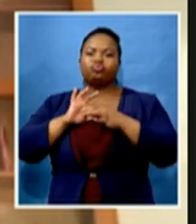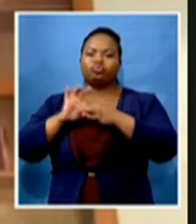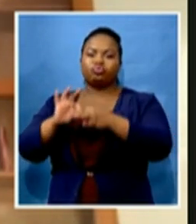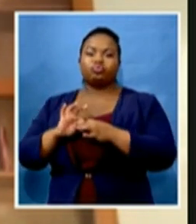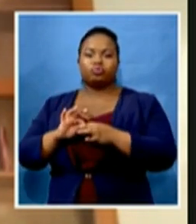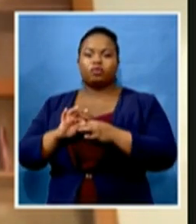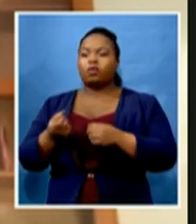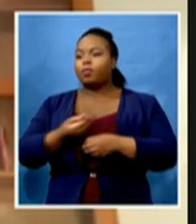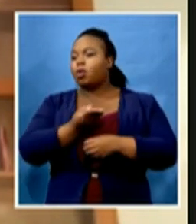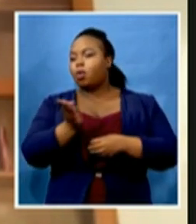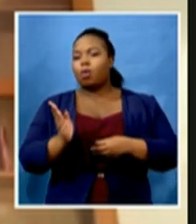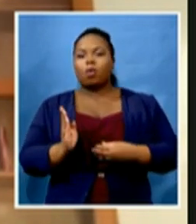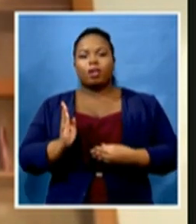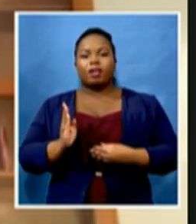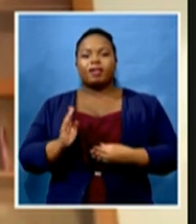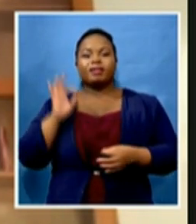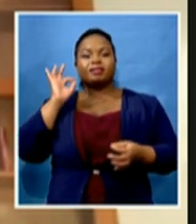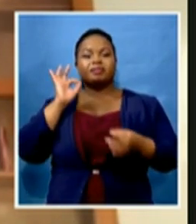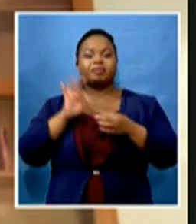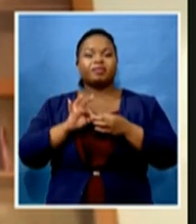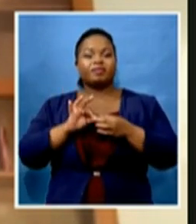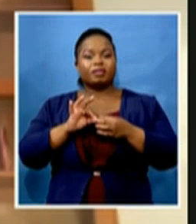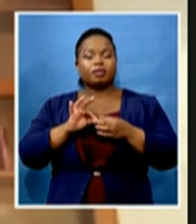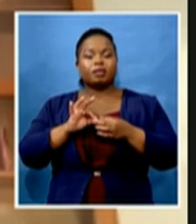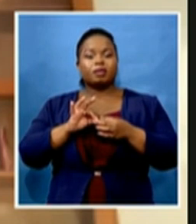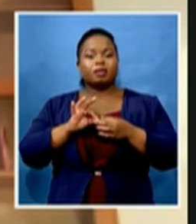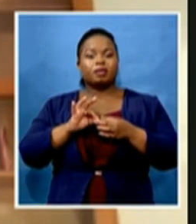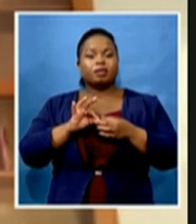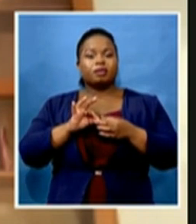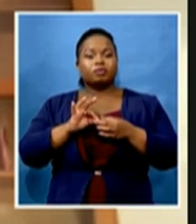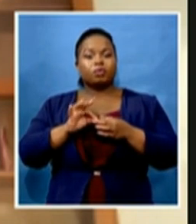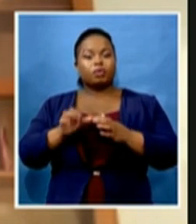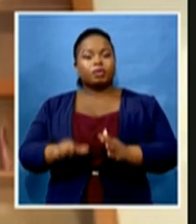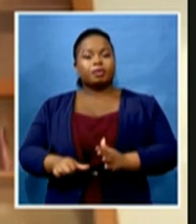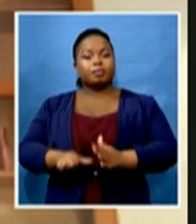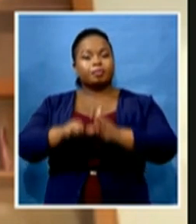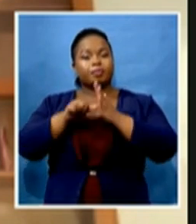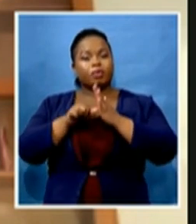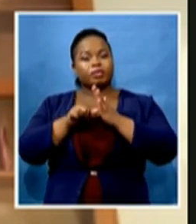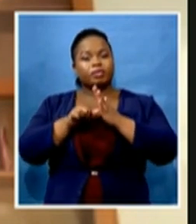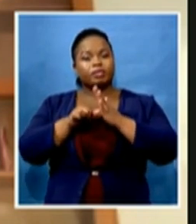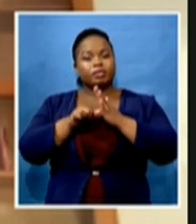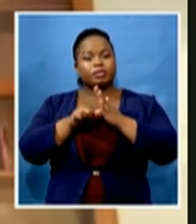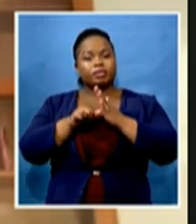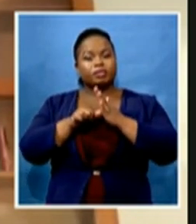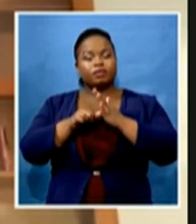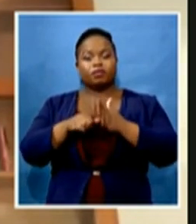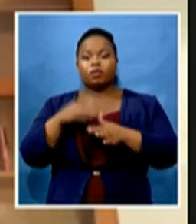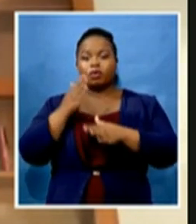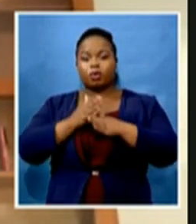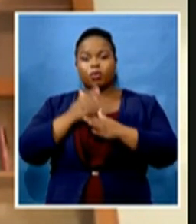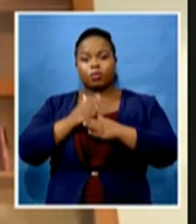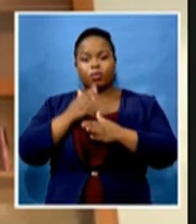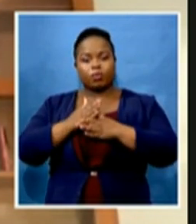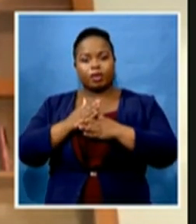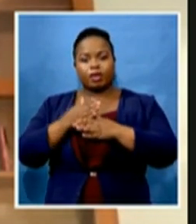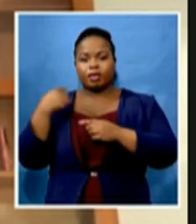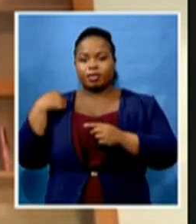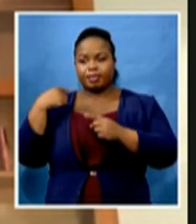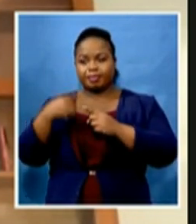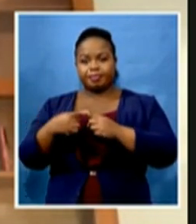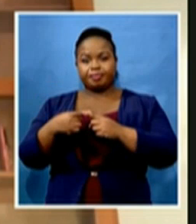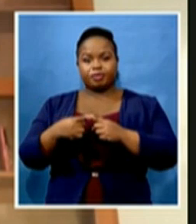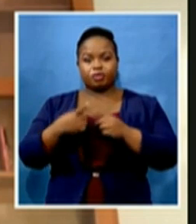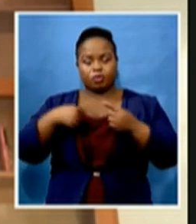the most important weapon that I believe we really need to focus on is correct